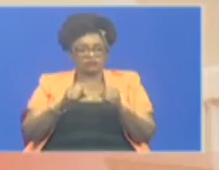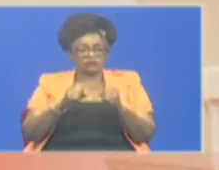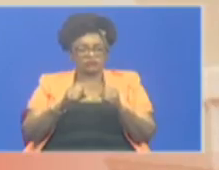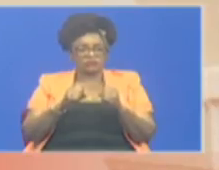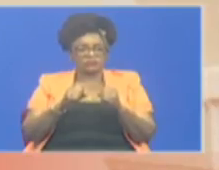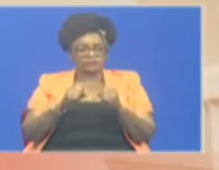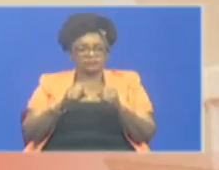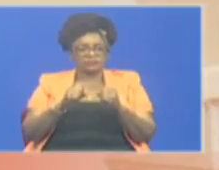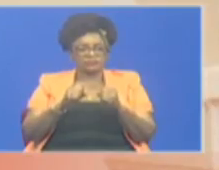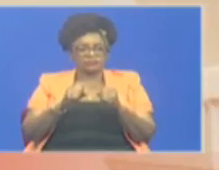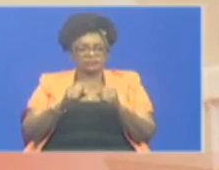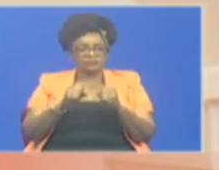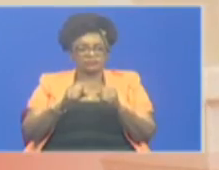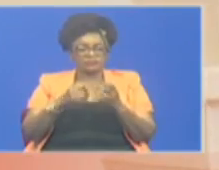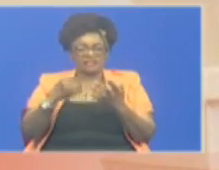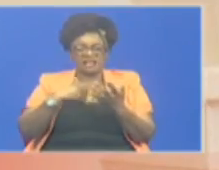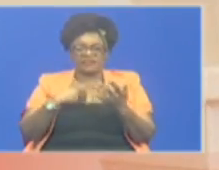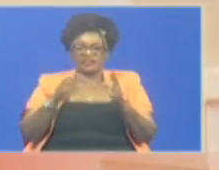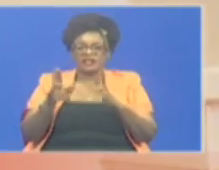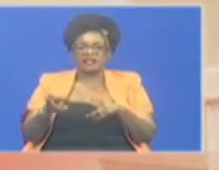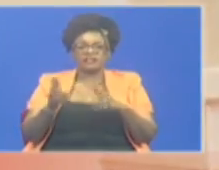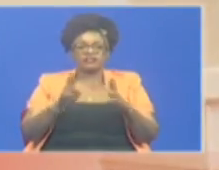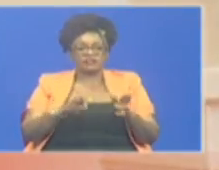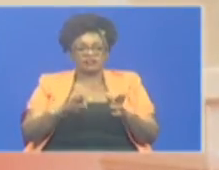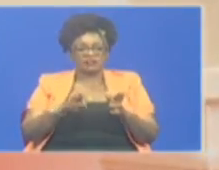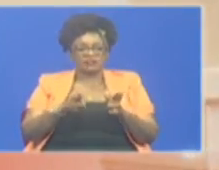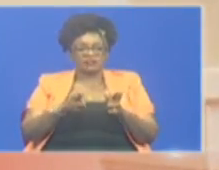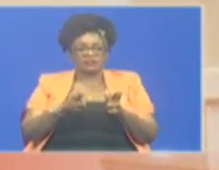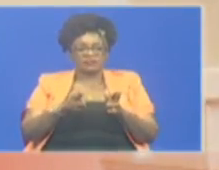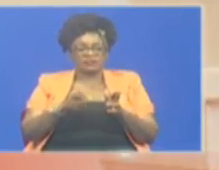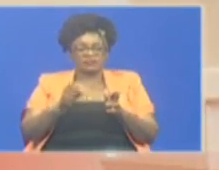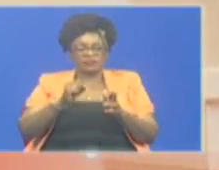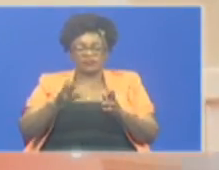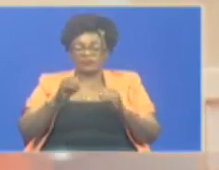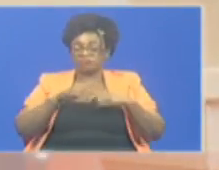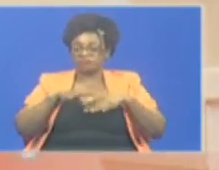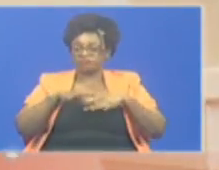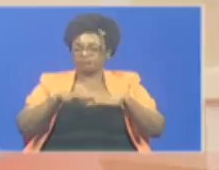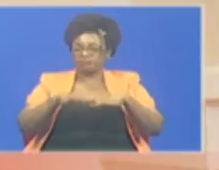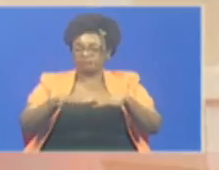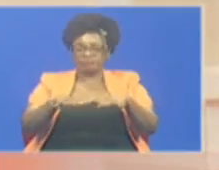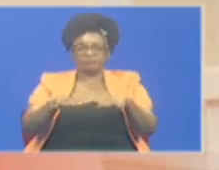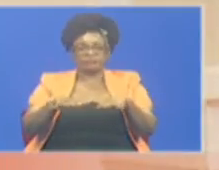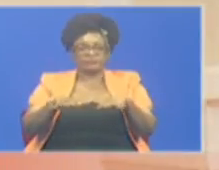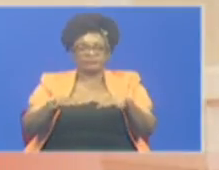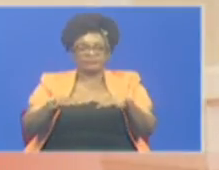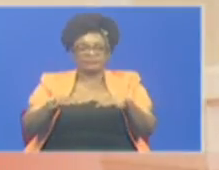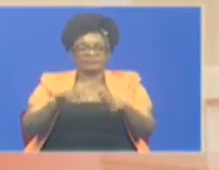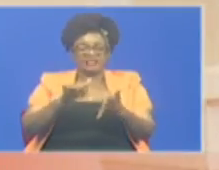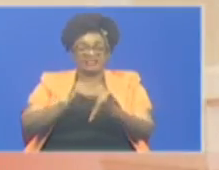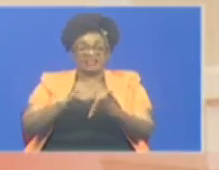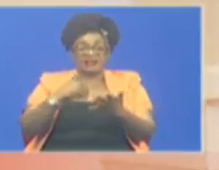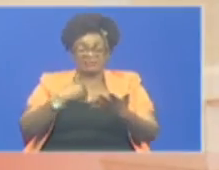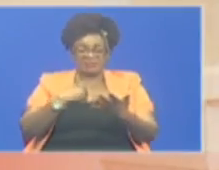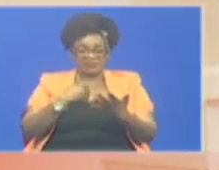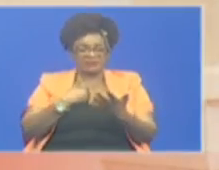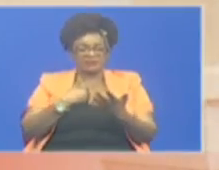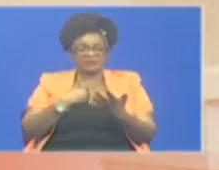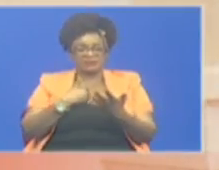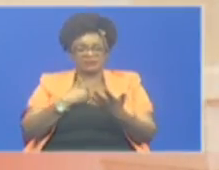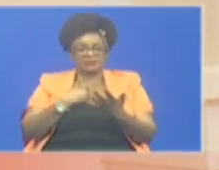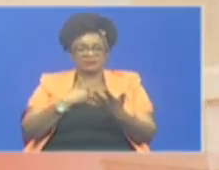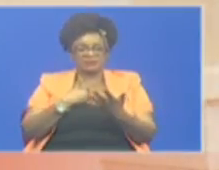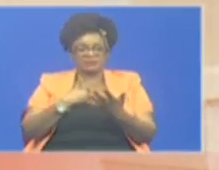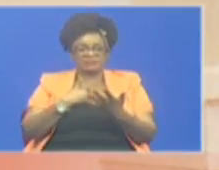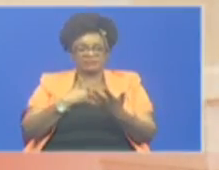observing the exponential nature of the pandemic's transmission that had been recorded